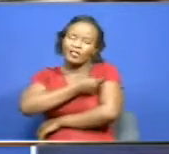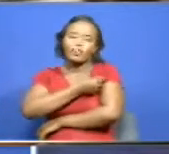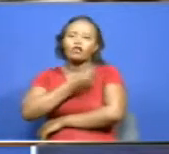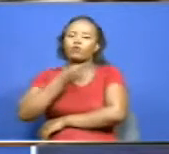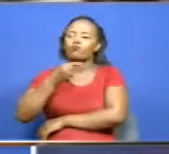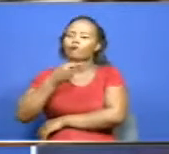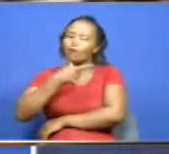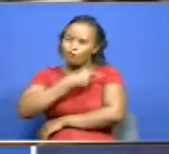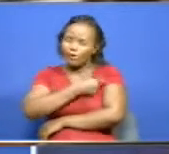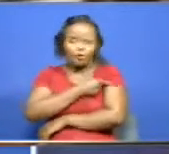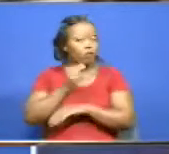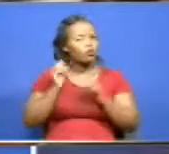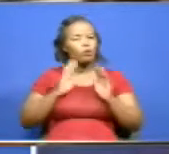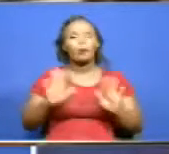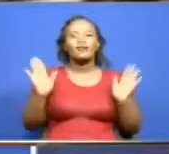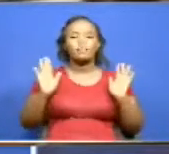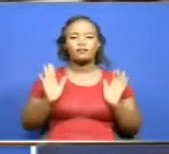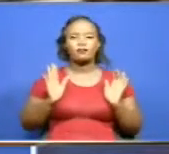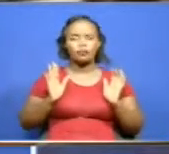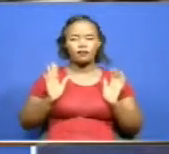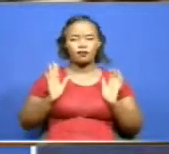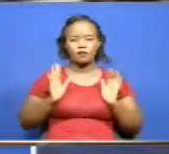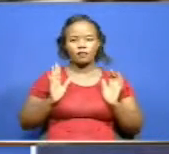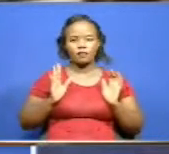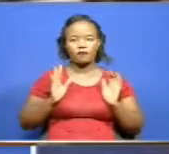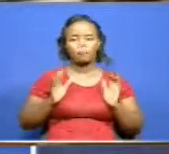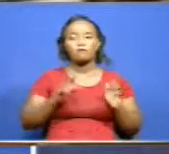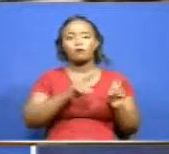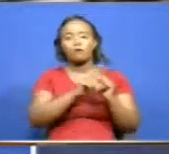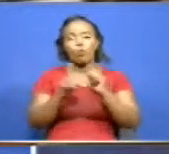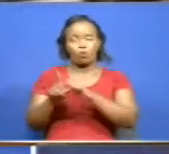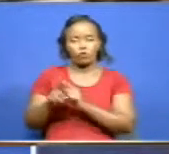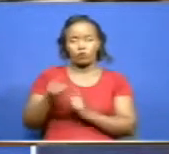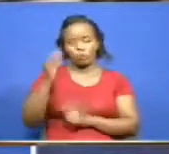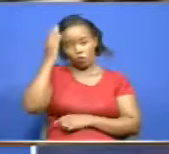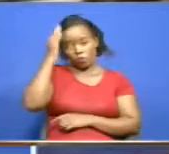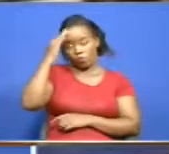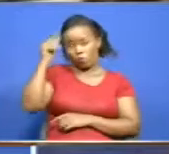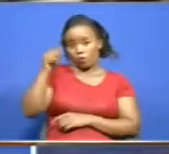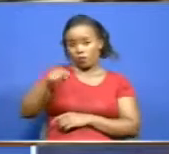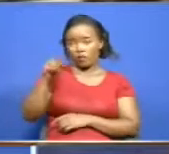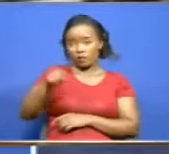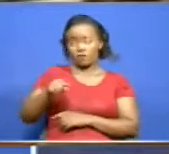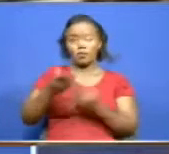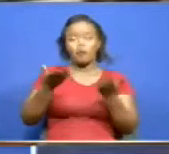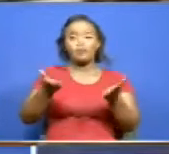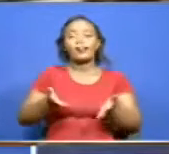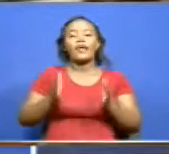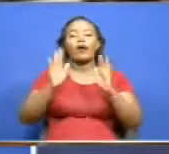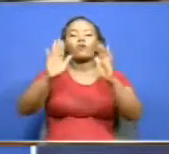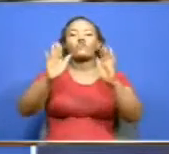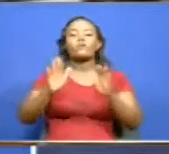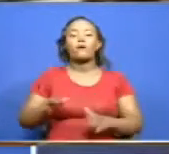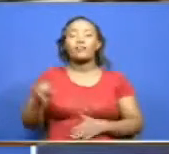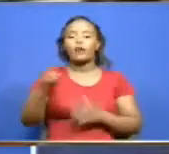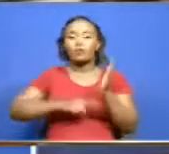vaccination, vaccination. Having that in mind, it's important, therefore, that we are not caught